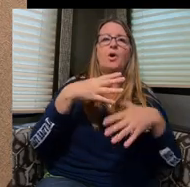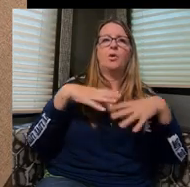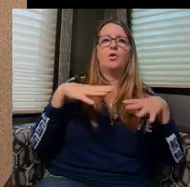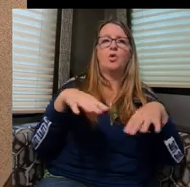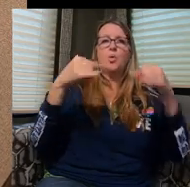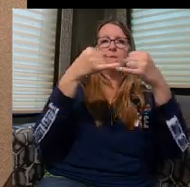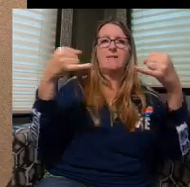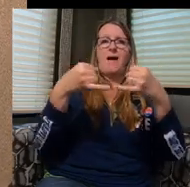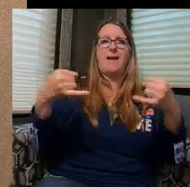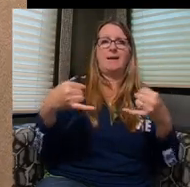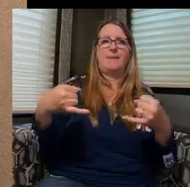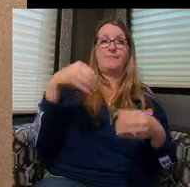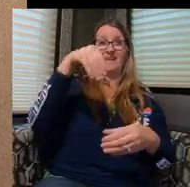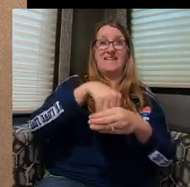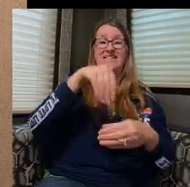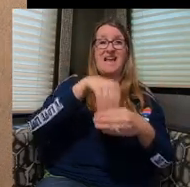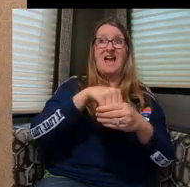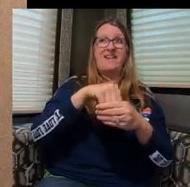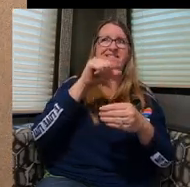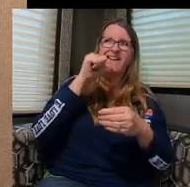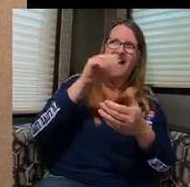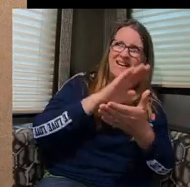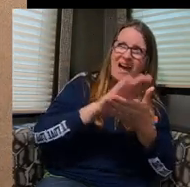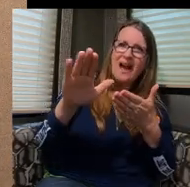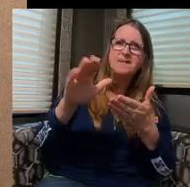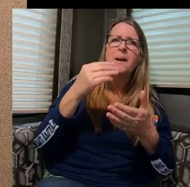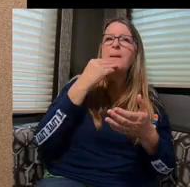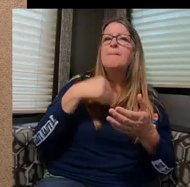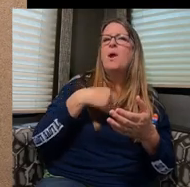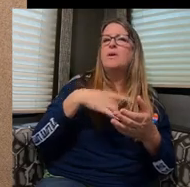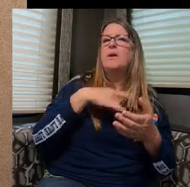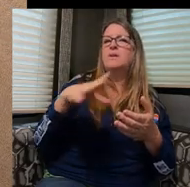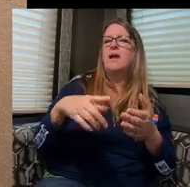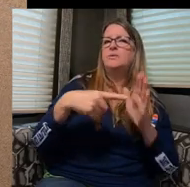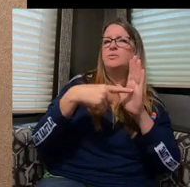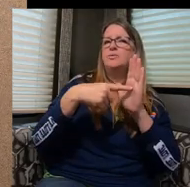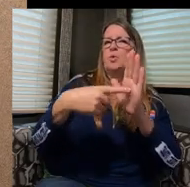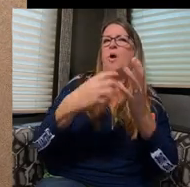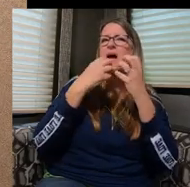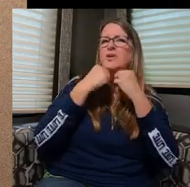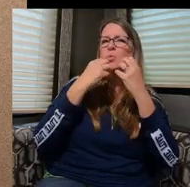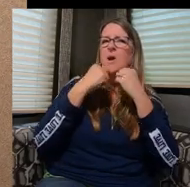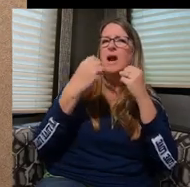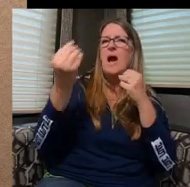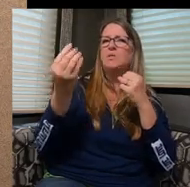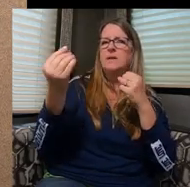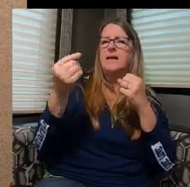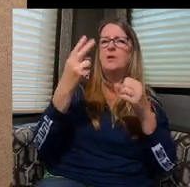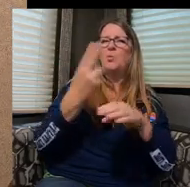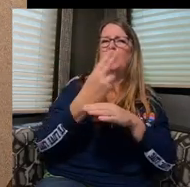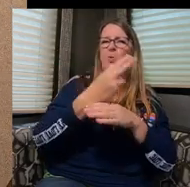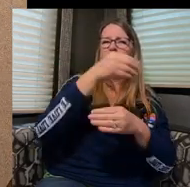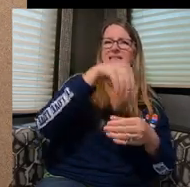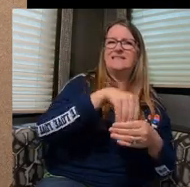bumper clothesline. Inside, when it's not a nice day, Mary doesn't like to put our underwear outside. So we always